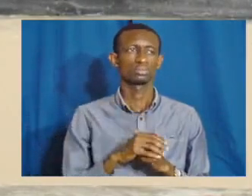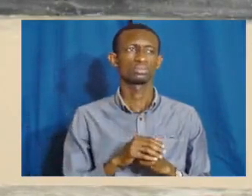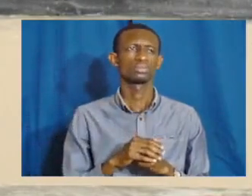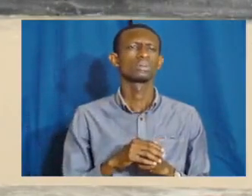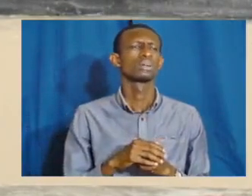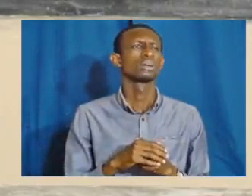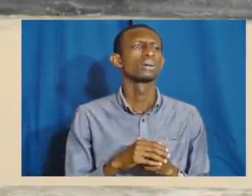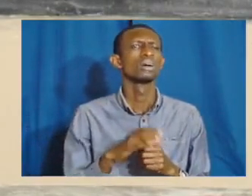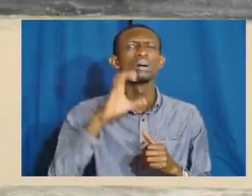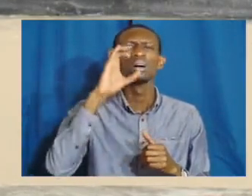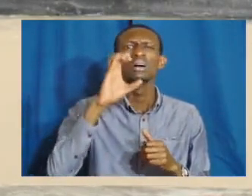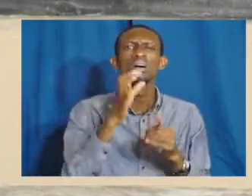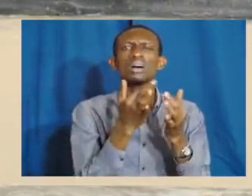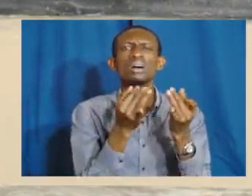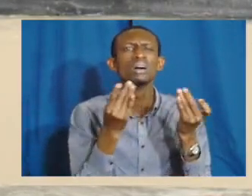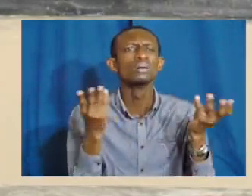How many carbon atoms?